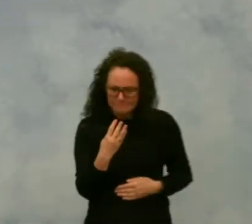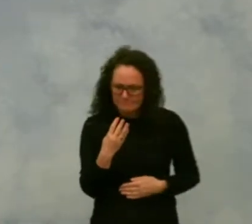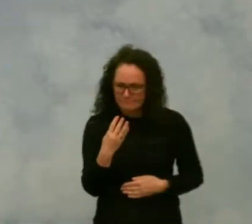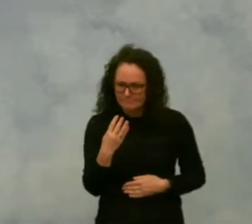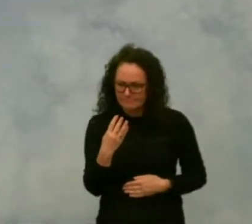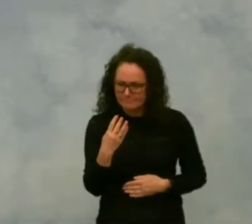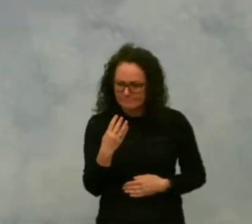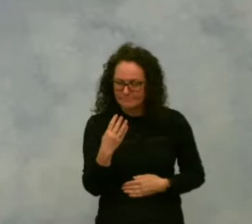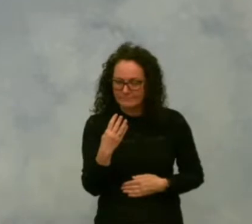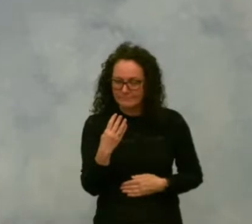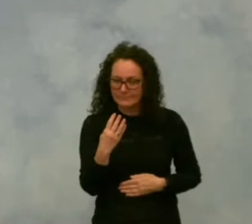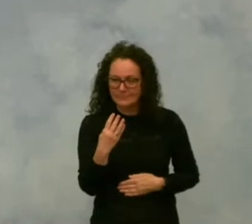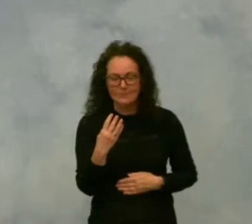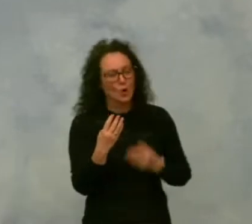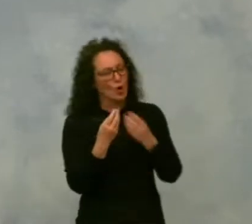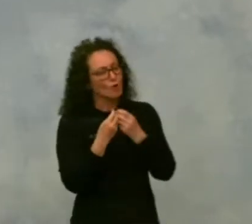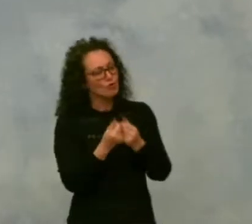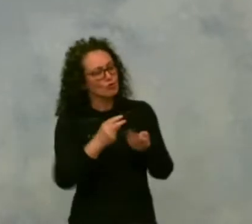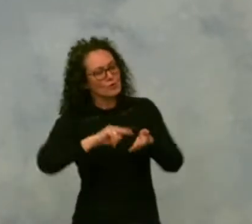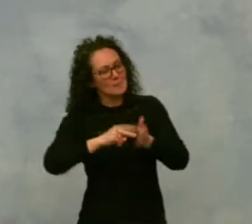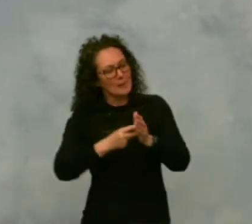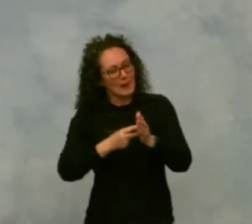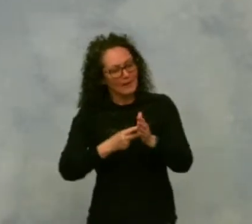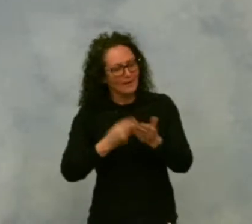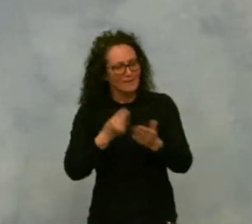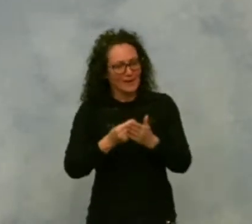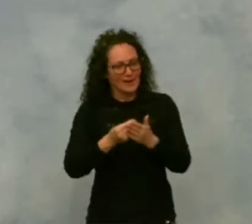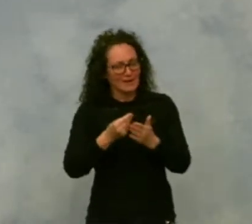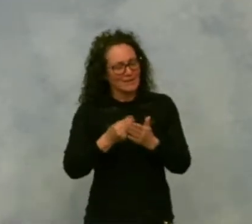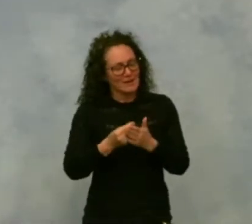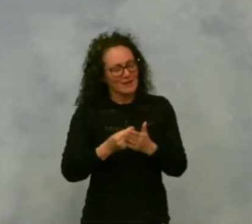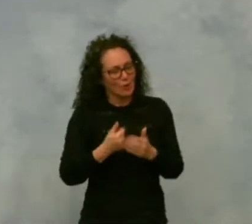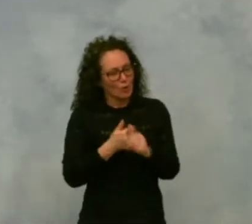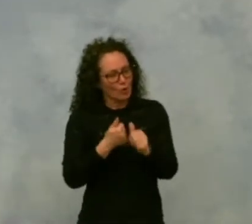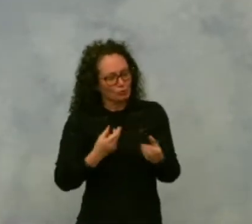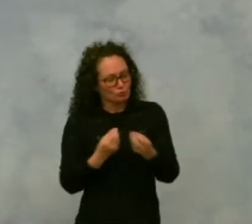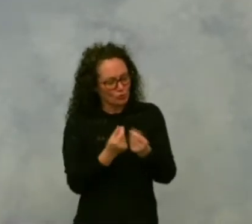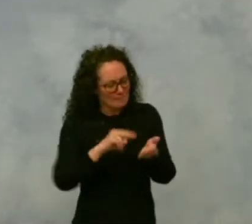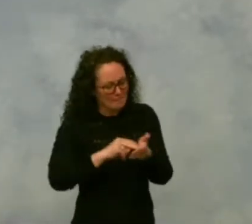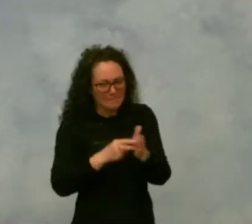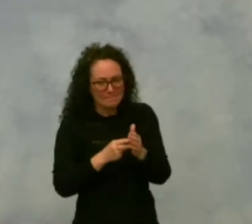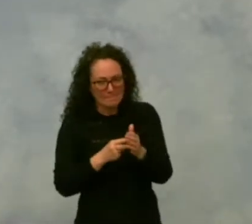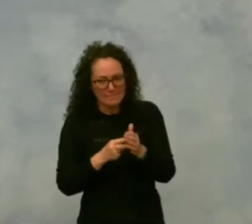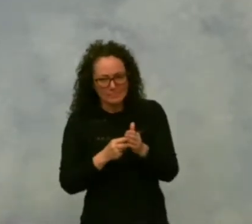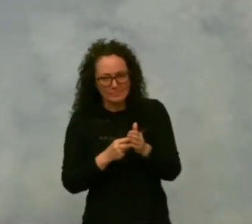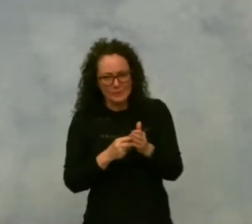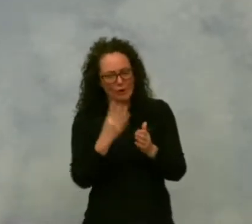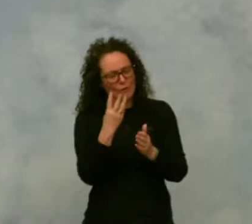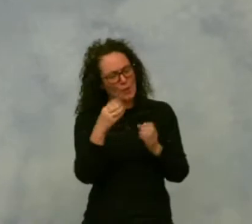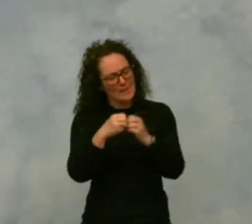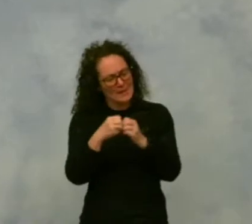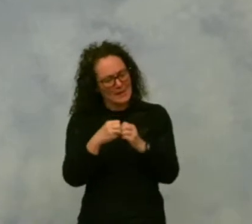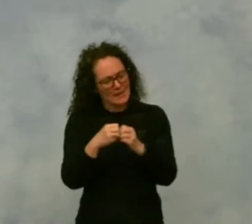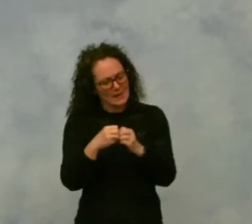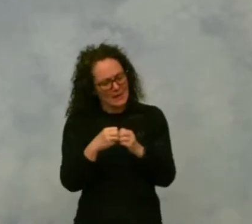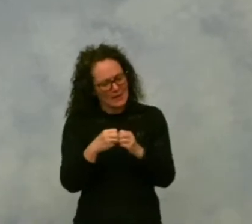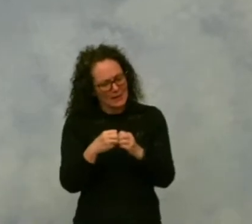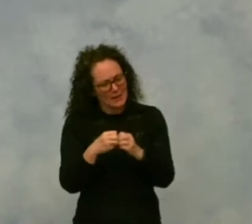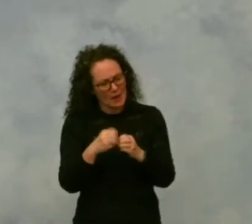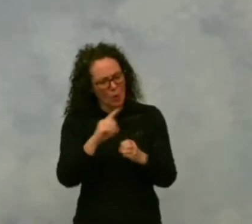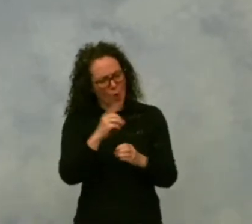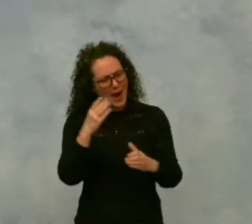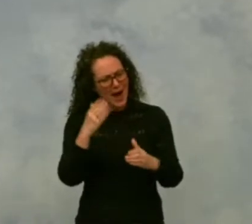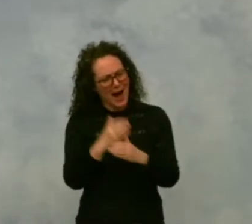on the resource plan, the Finance and Corporate Resource Plan, and 4B in terms of what actions